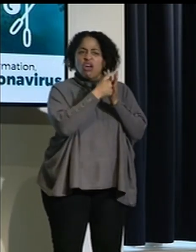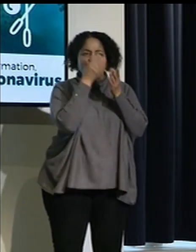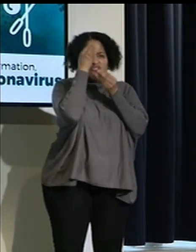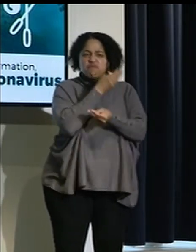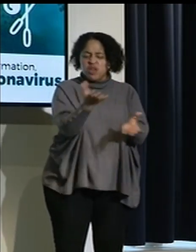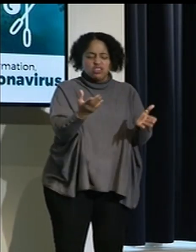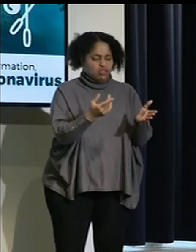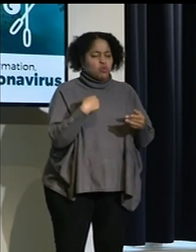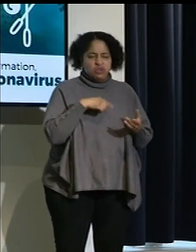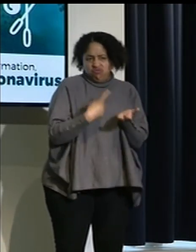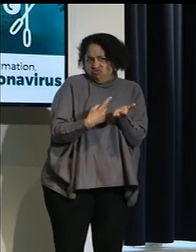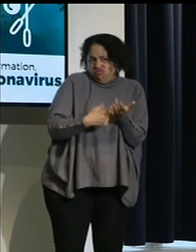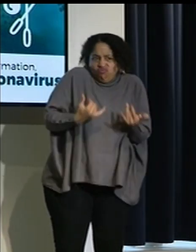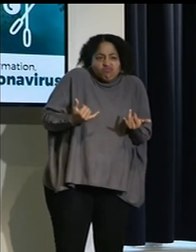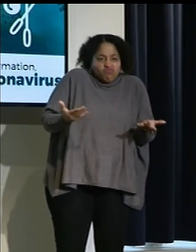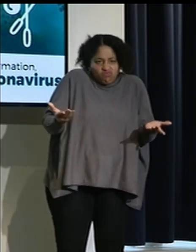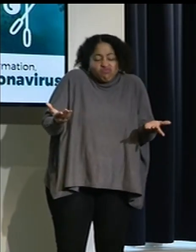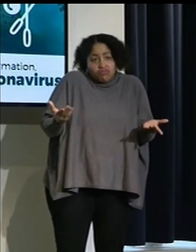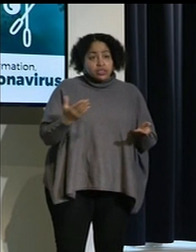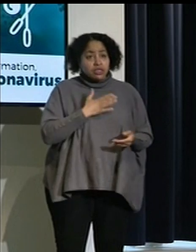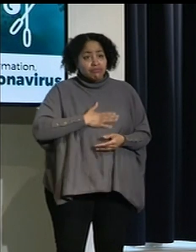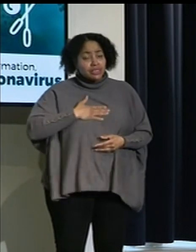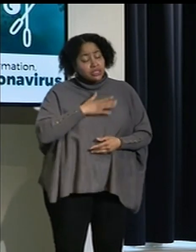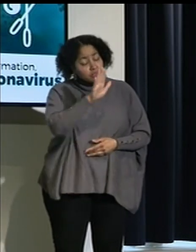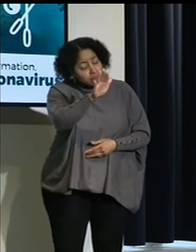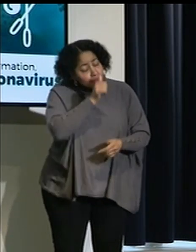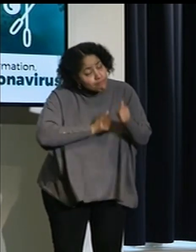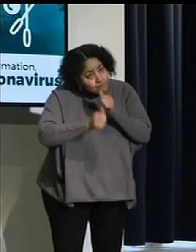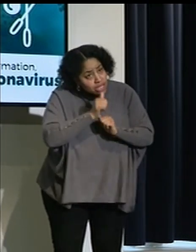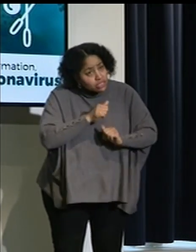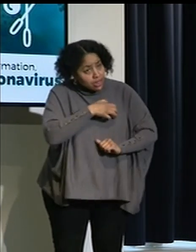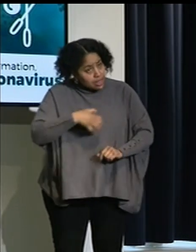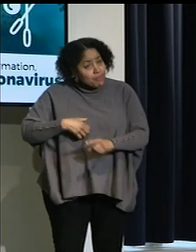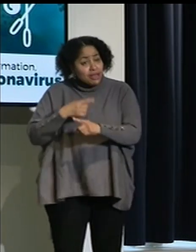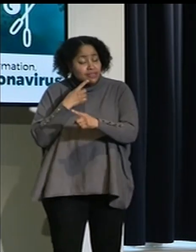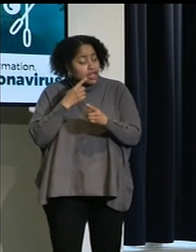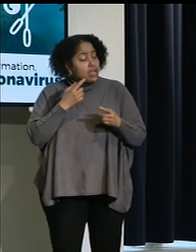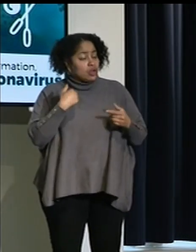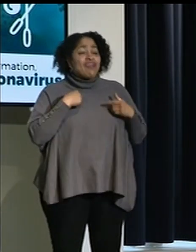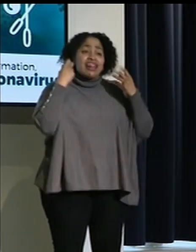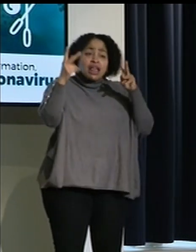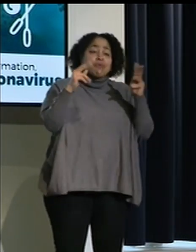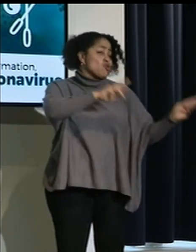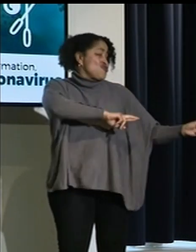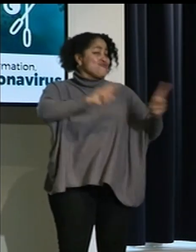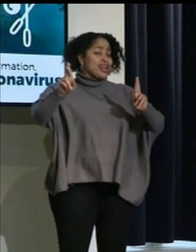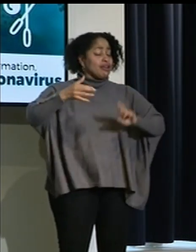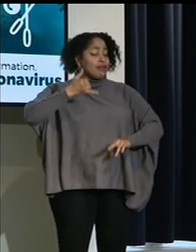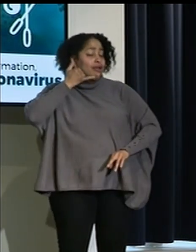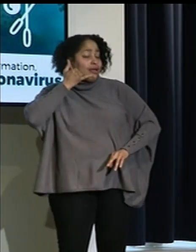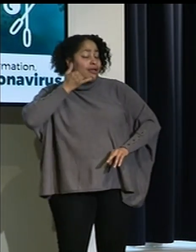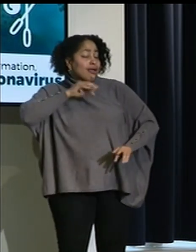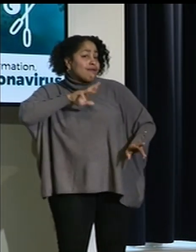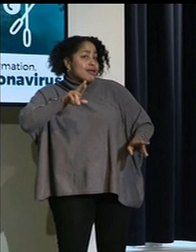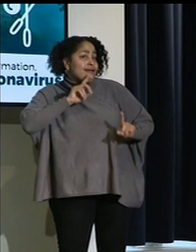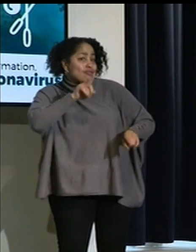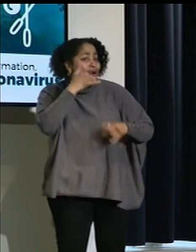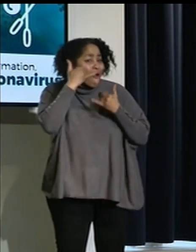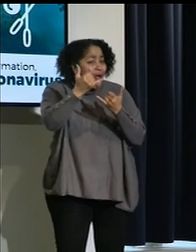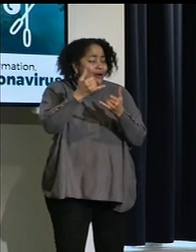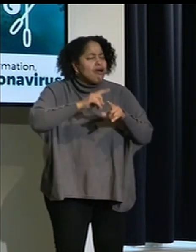talking about today. Please be patient. As the mayor stated, we have a lot of people ready on the phone, eager to take your